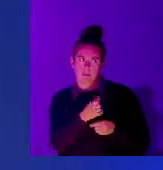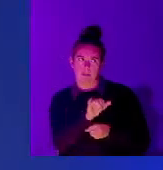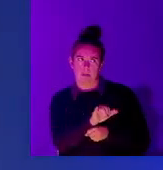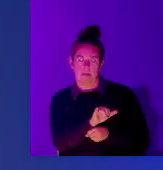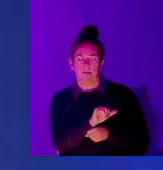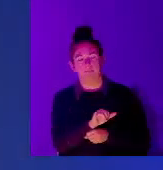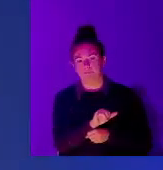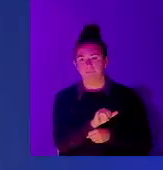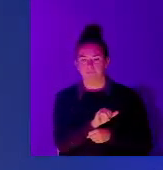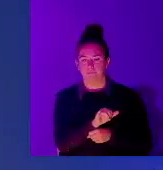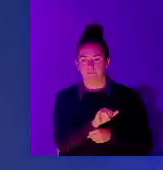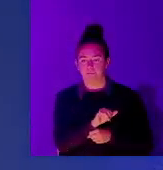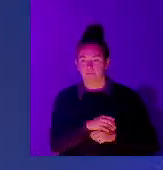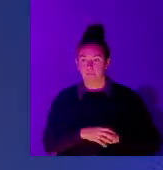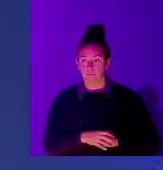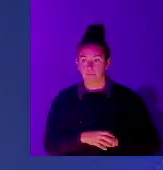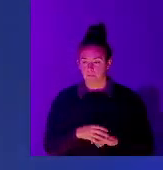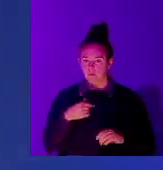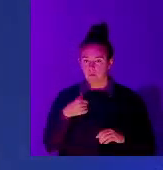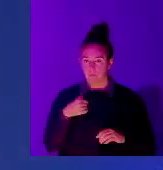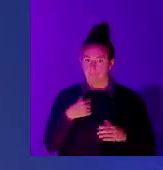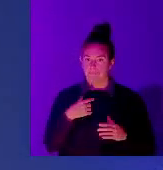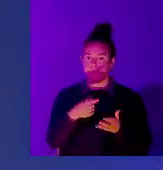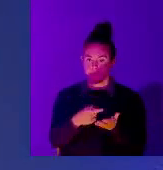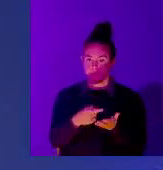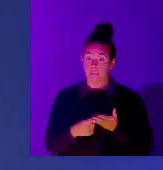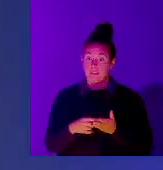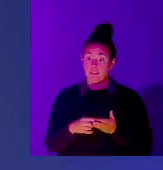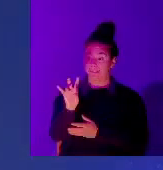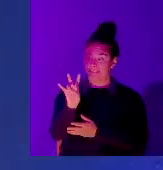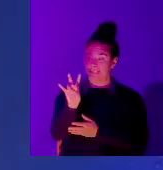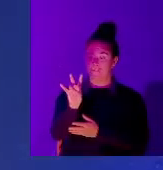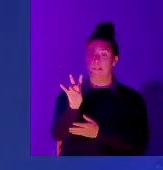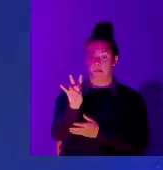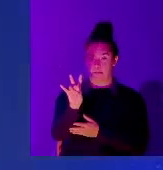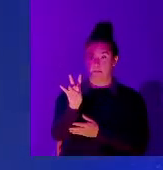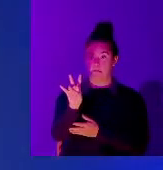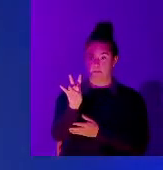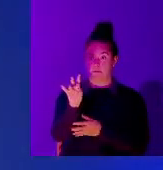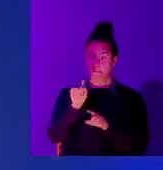So I'm going to cover seven different considerations.